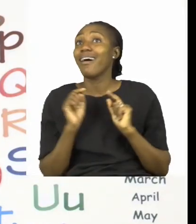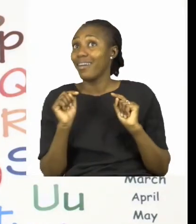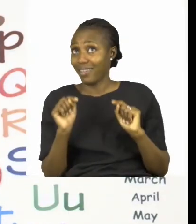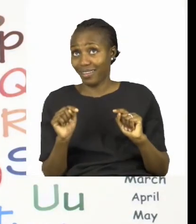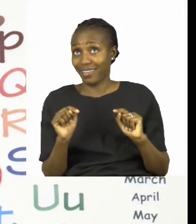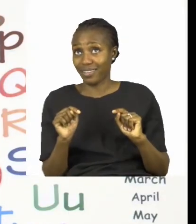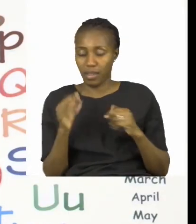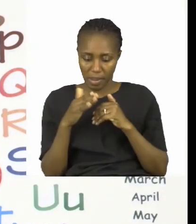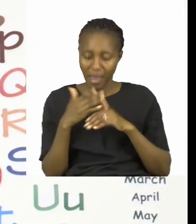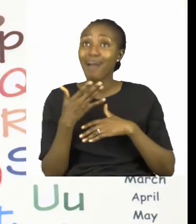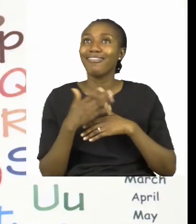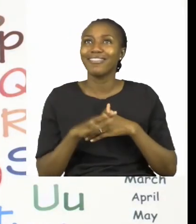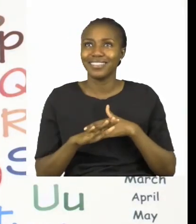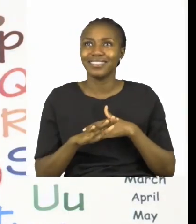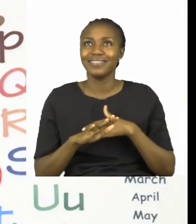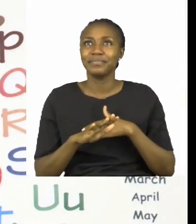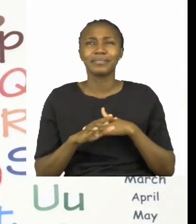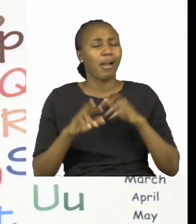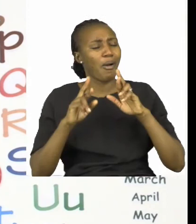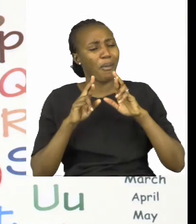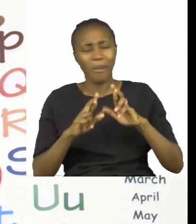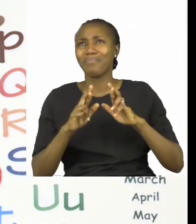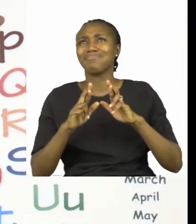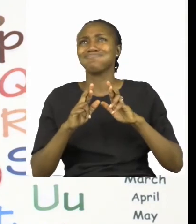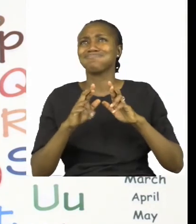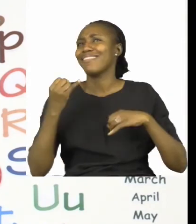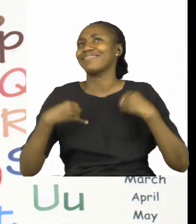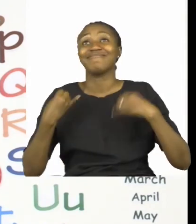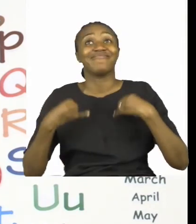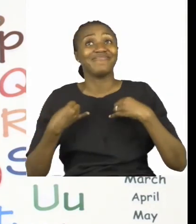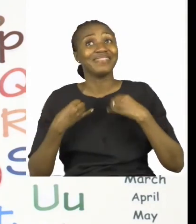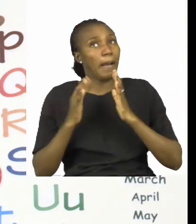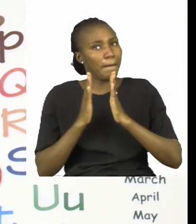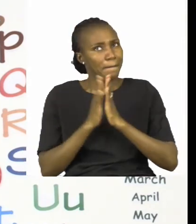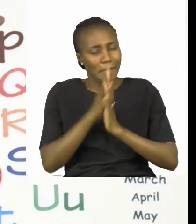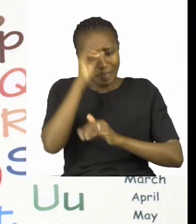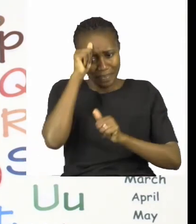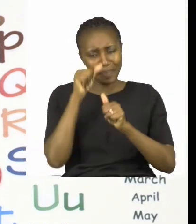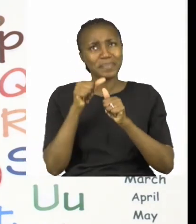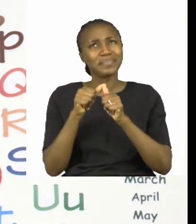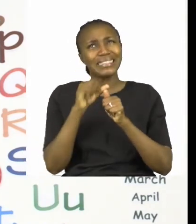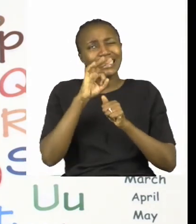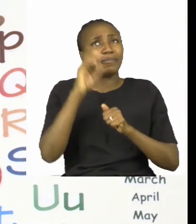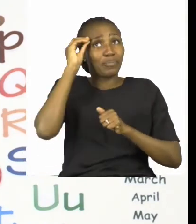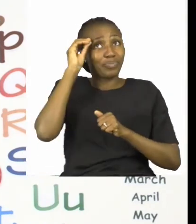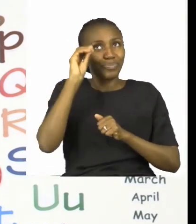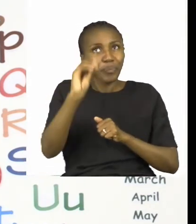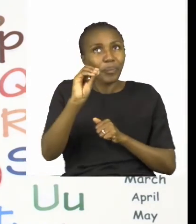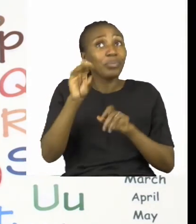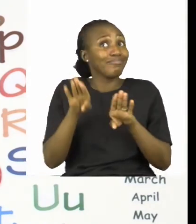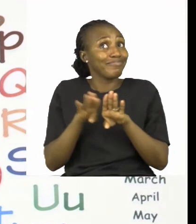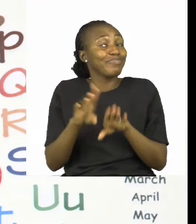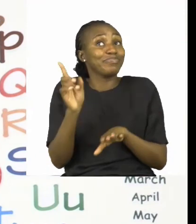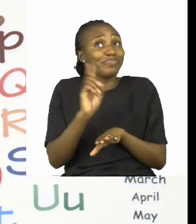the end of our lesson and I hope you had fun. Remember, if you don't know what to do or